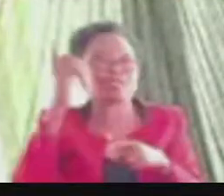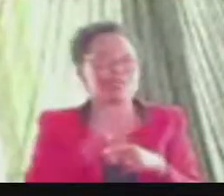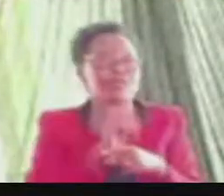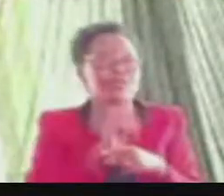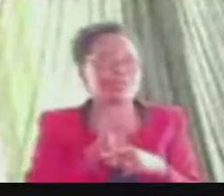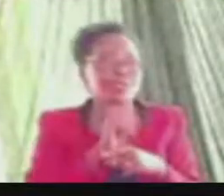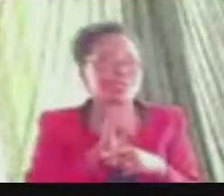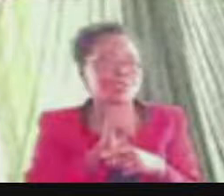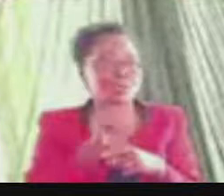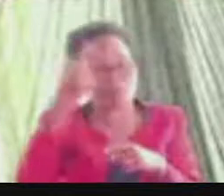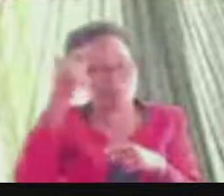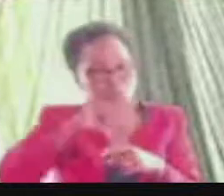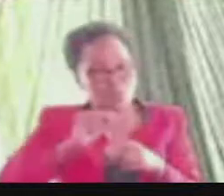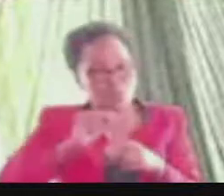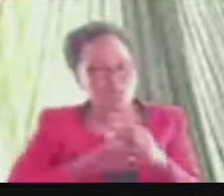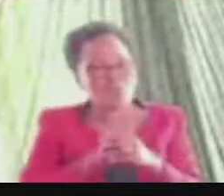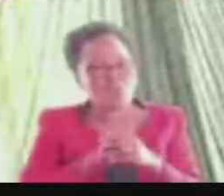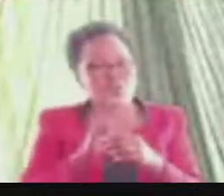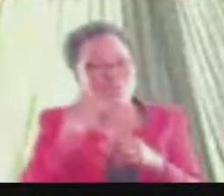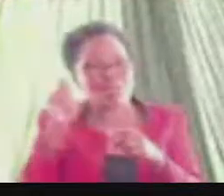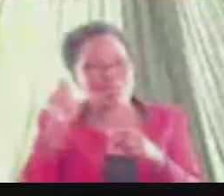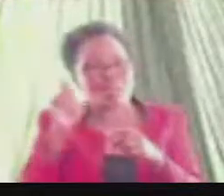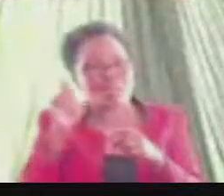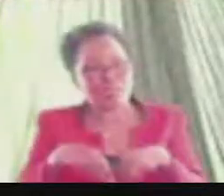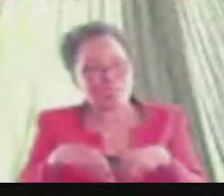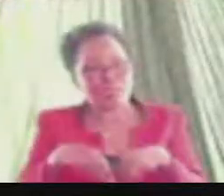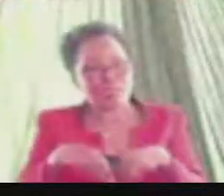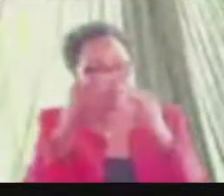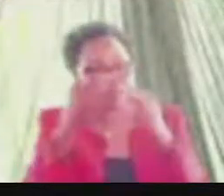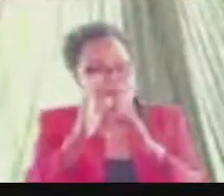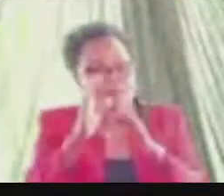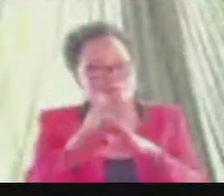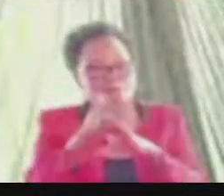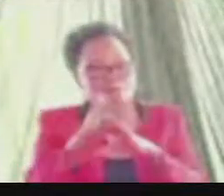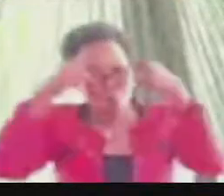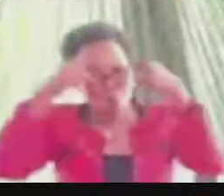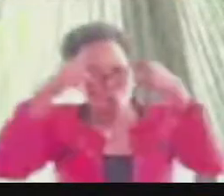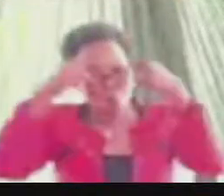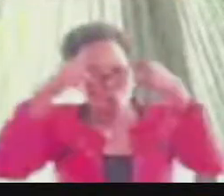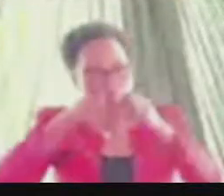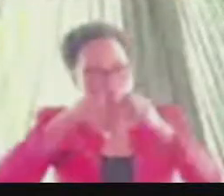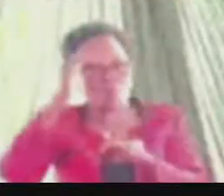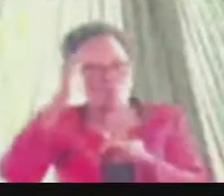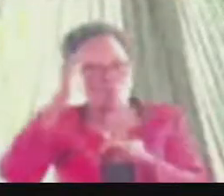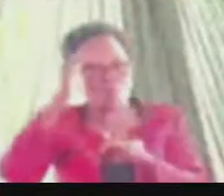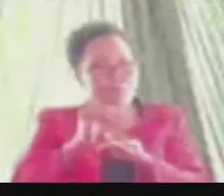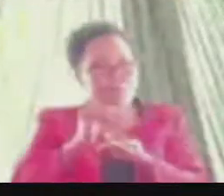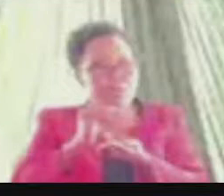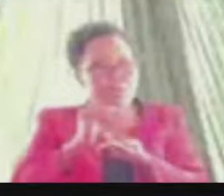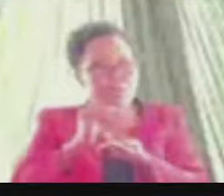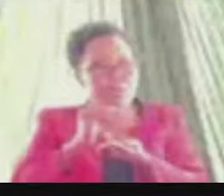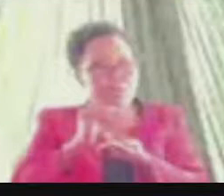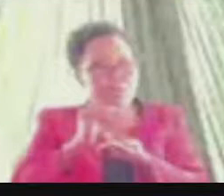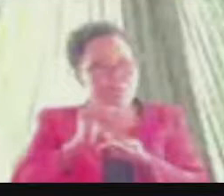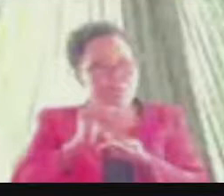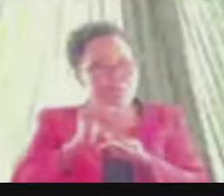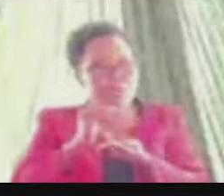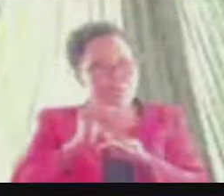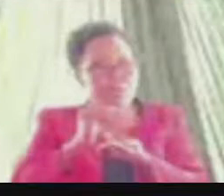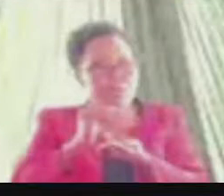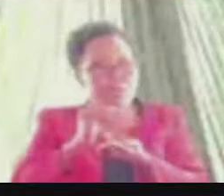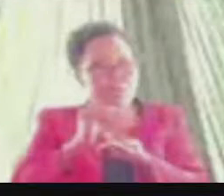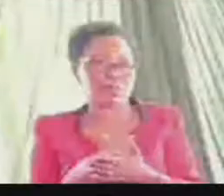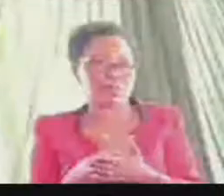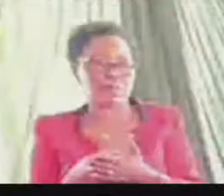ones given freely by companies like Google, so that we can minimize on cost. So there is need